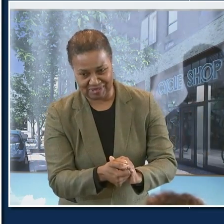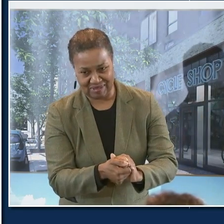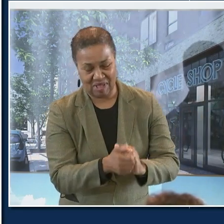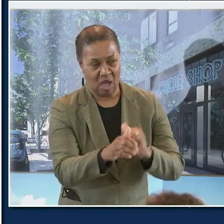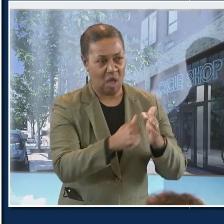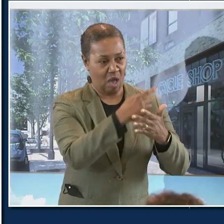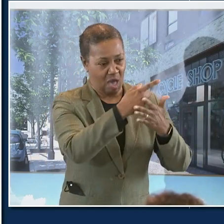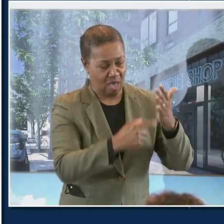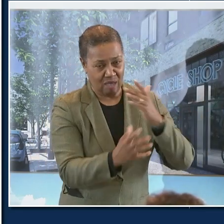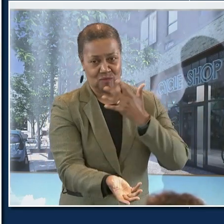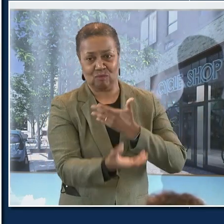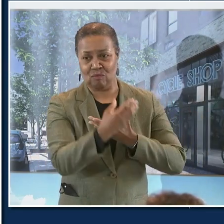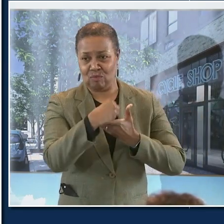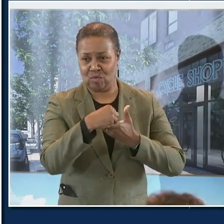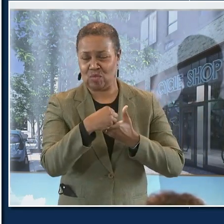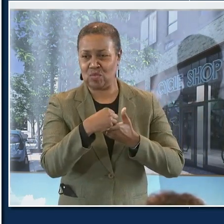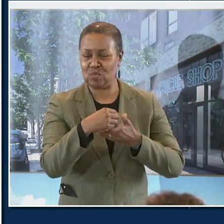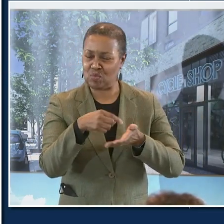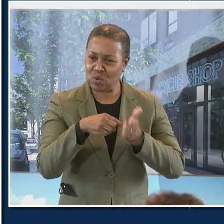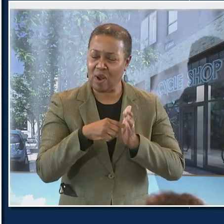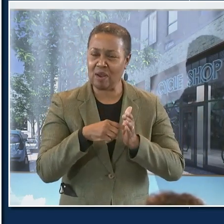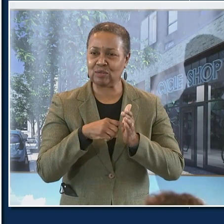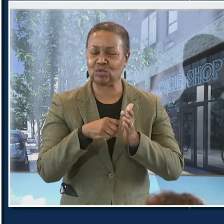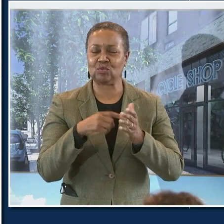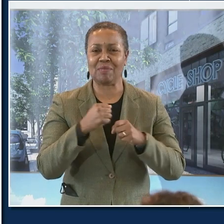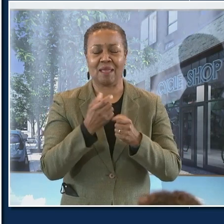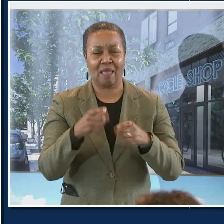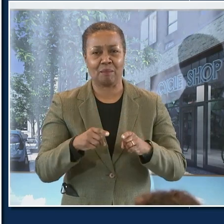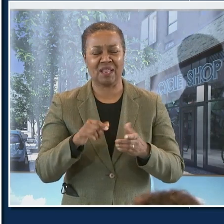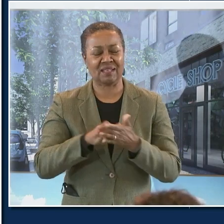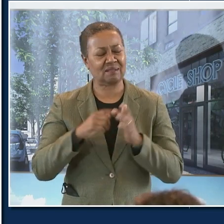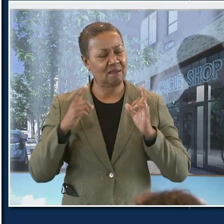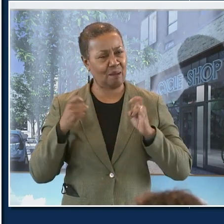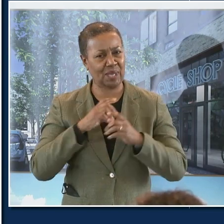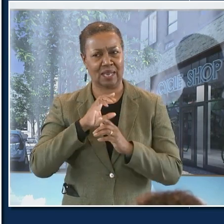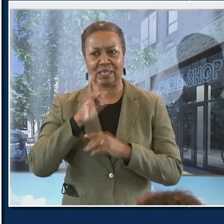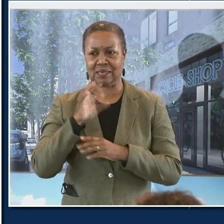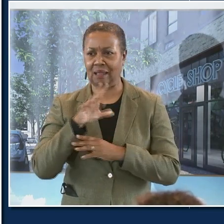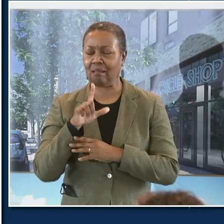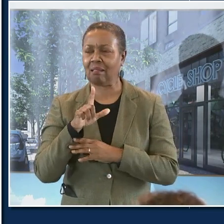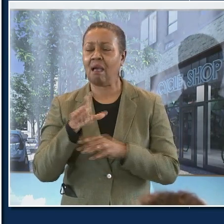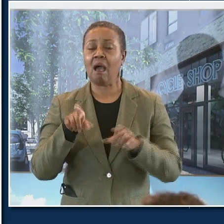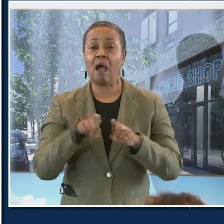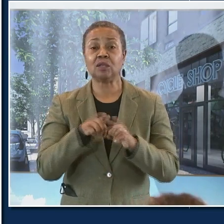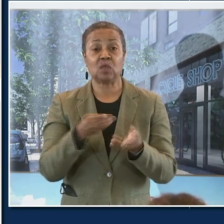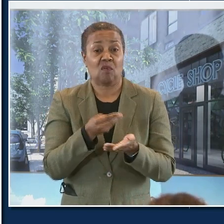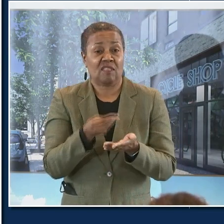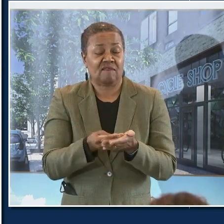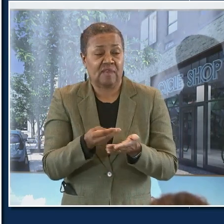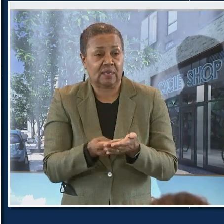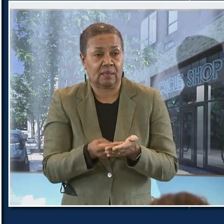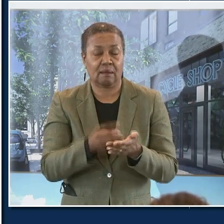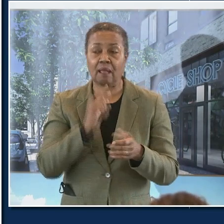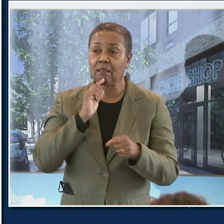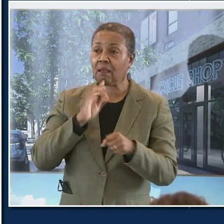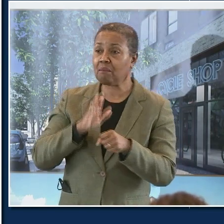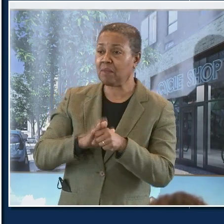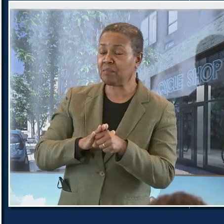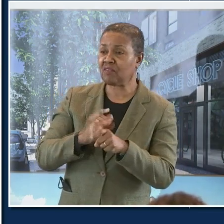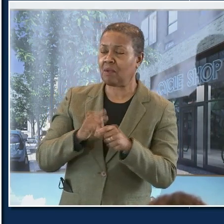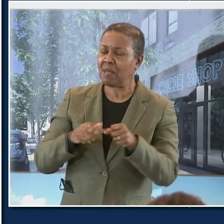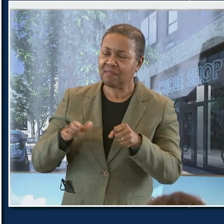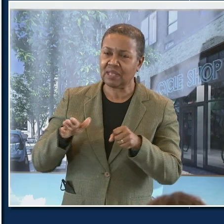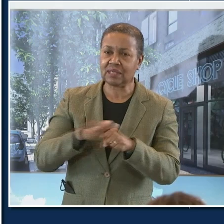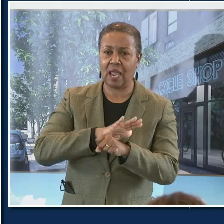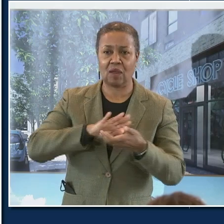of those elements to pull together a complicated deal like this, but also the funding and the commitment from the